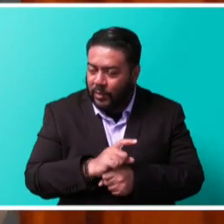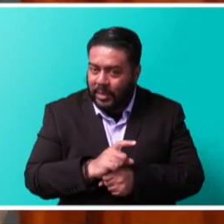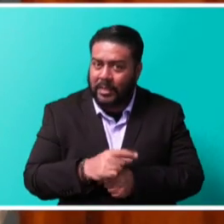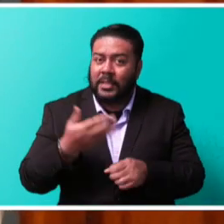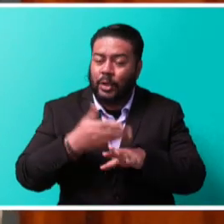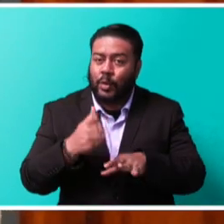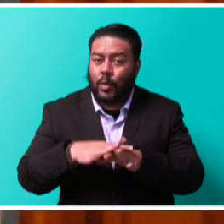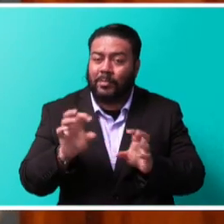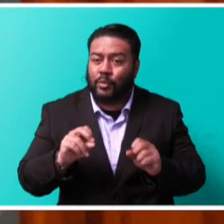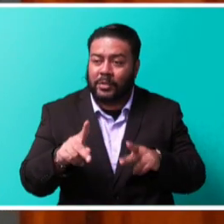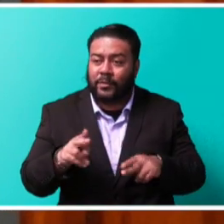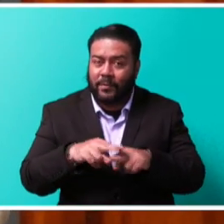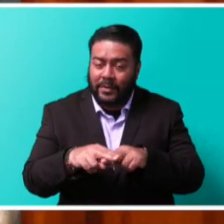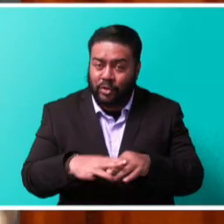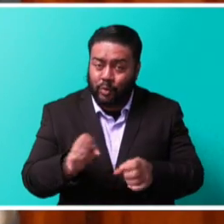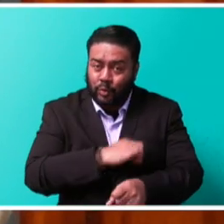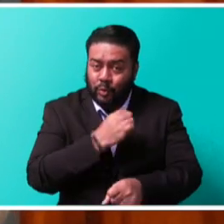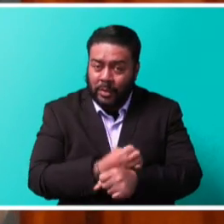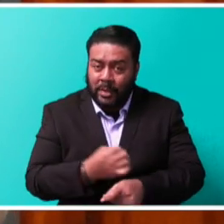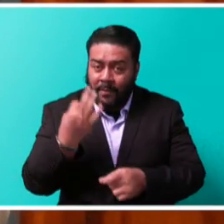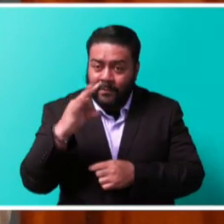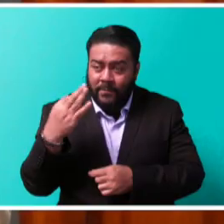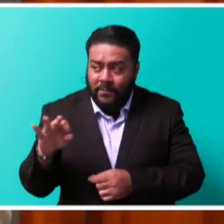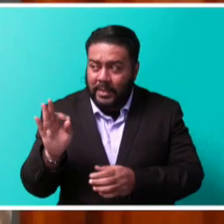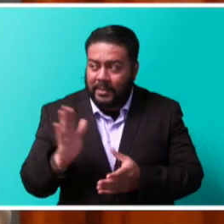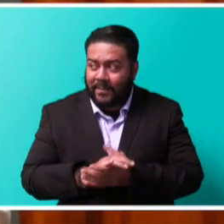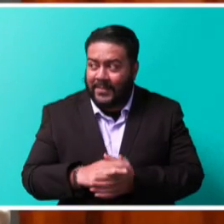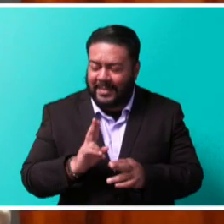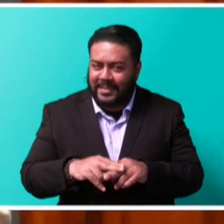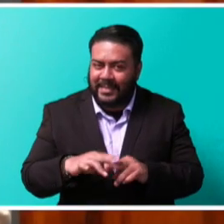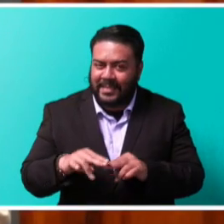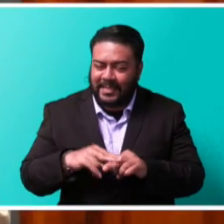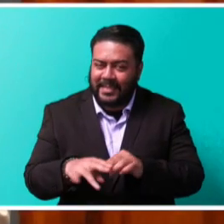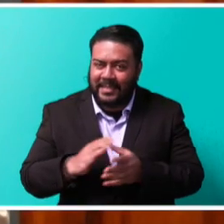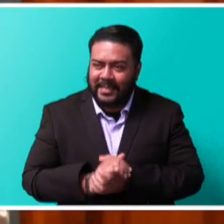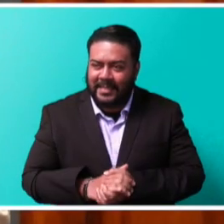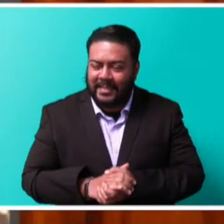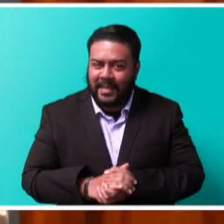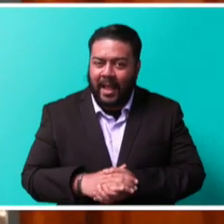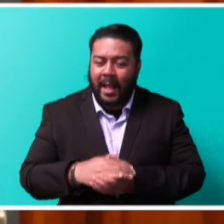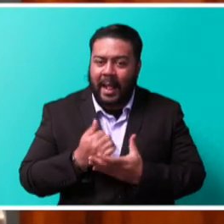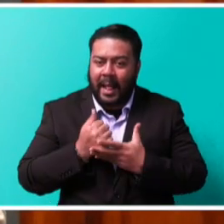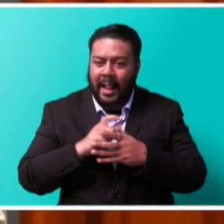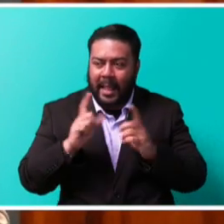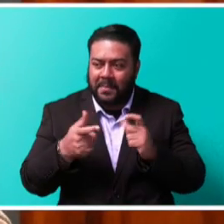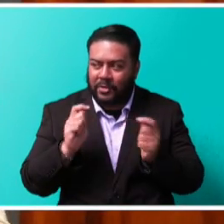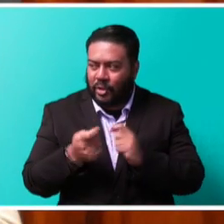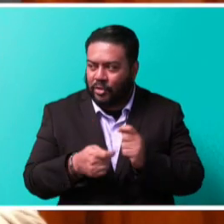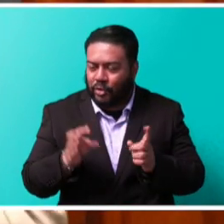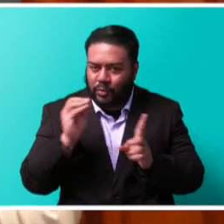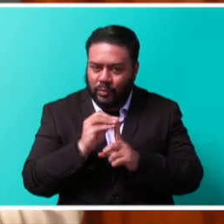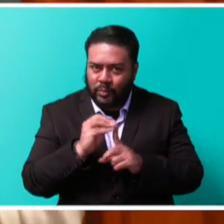for Fiji to strengthen sustainable forest financing while also supporting climate change and conservation